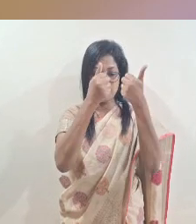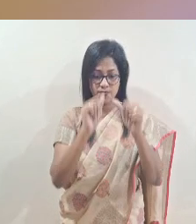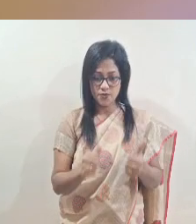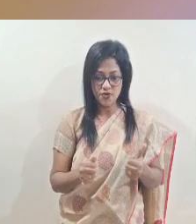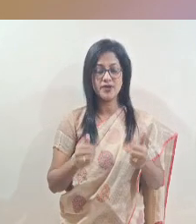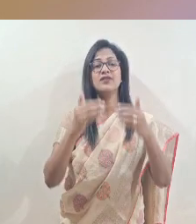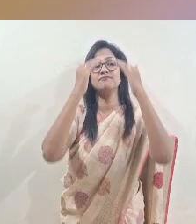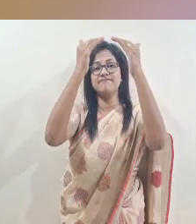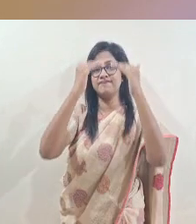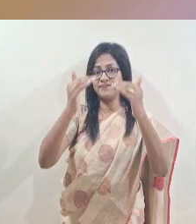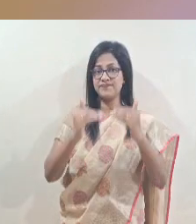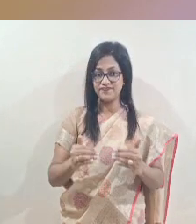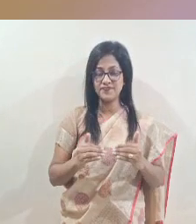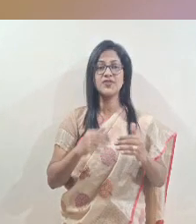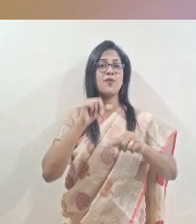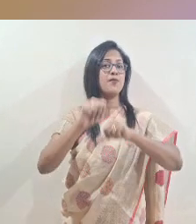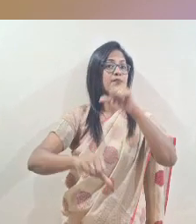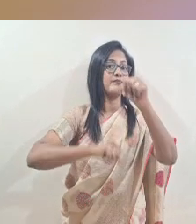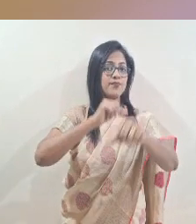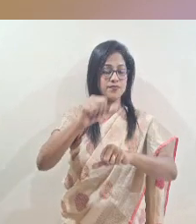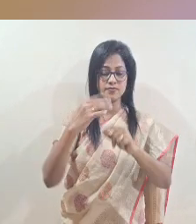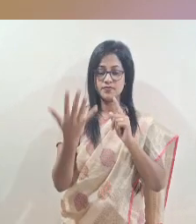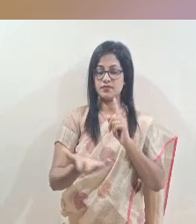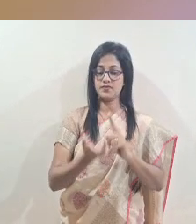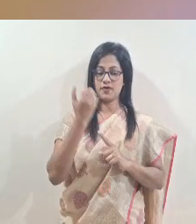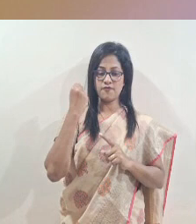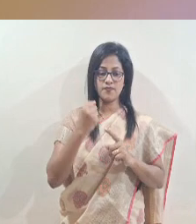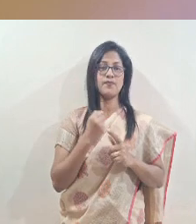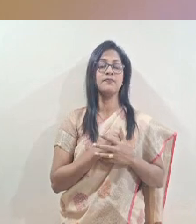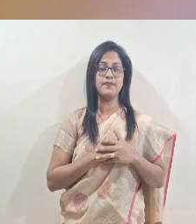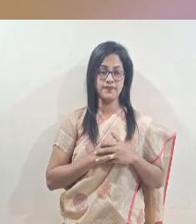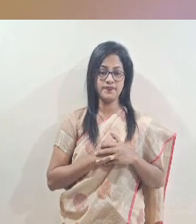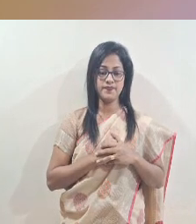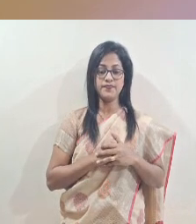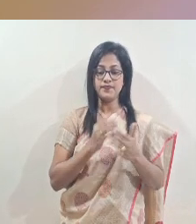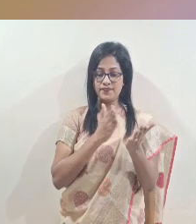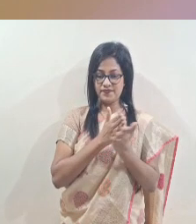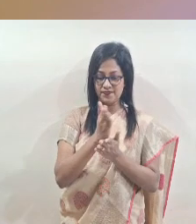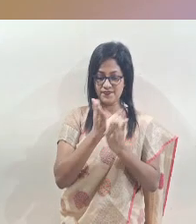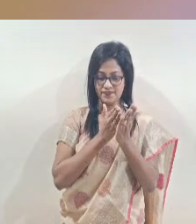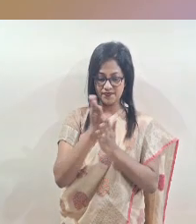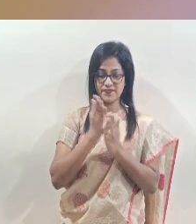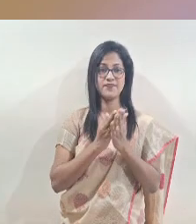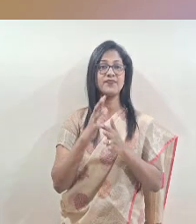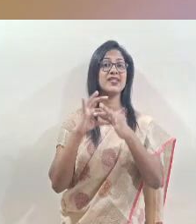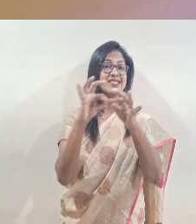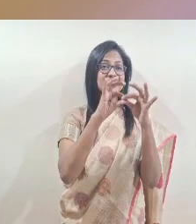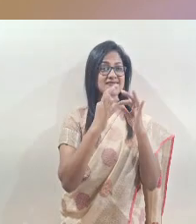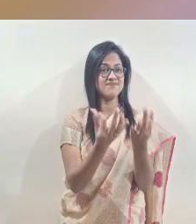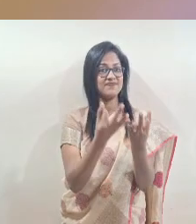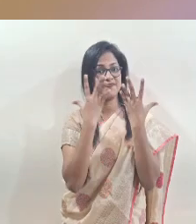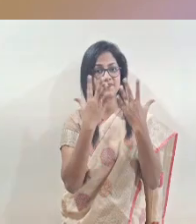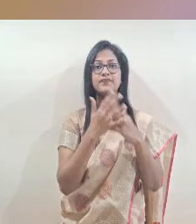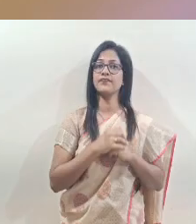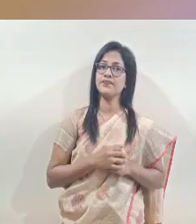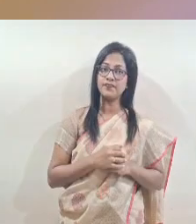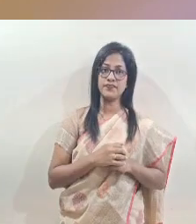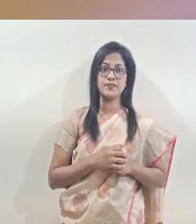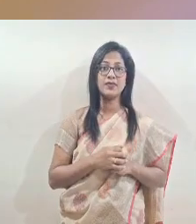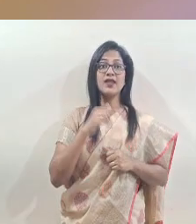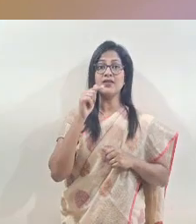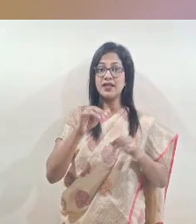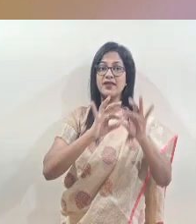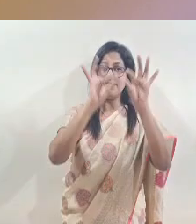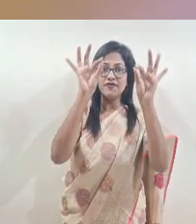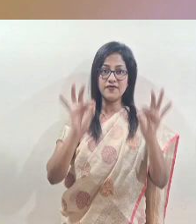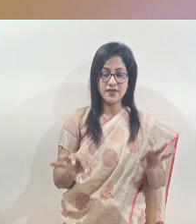analytical hierarchical process to determine or identify or measure resilience of networks. Then there have been